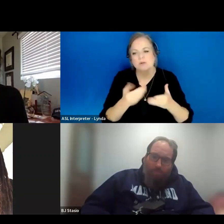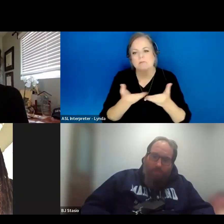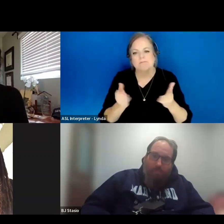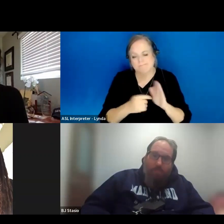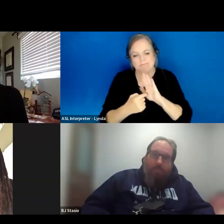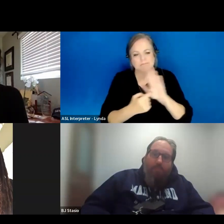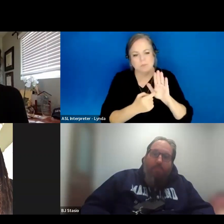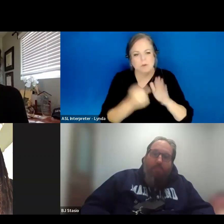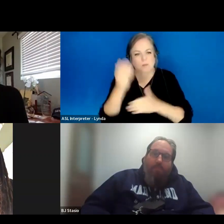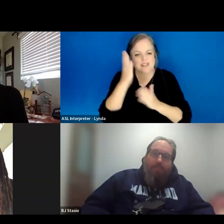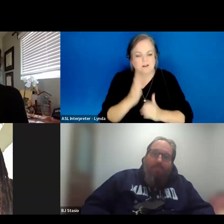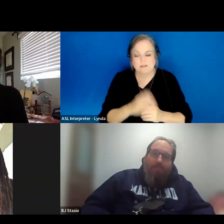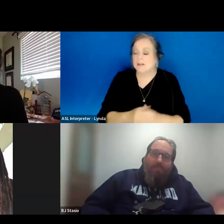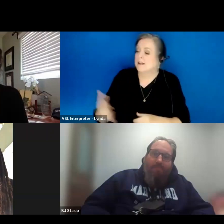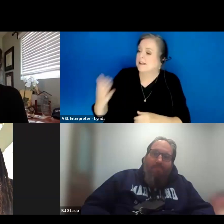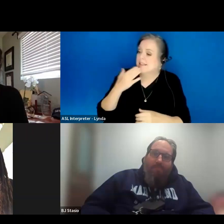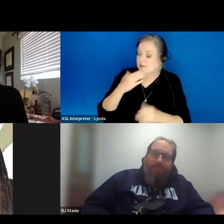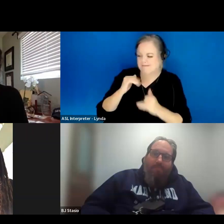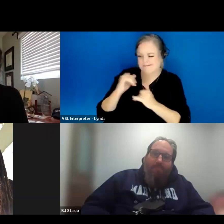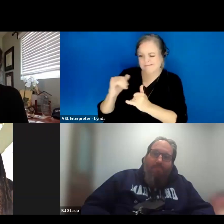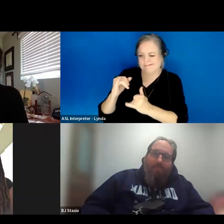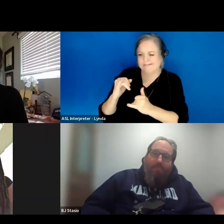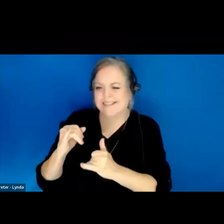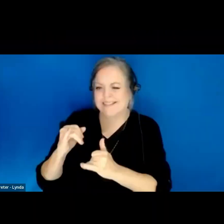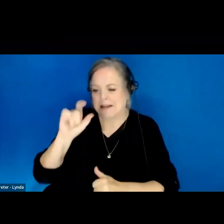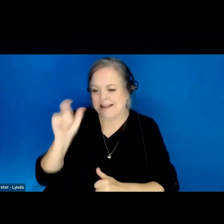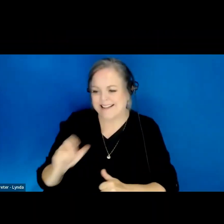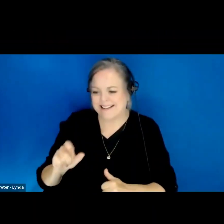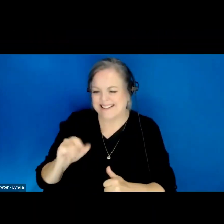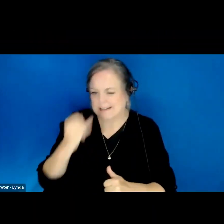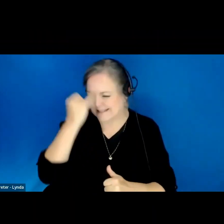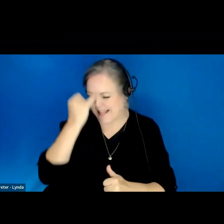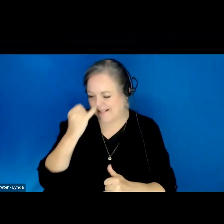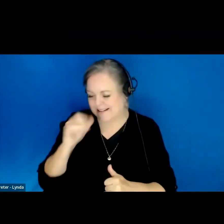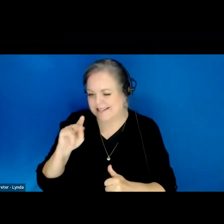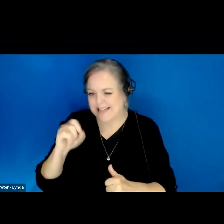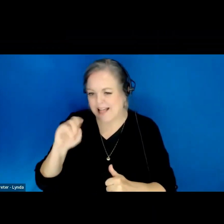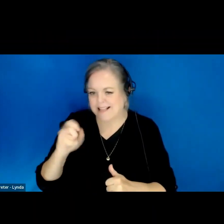fellow Italian person, names and pronunciations are very important.